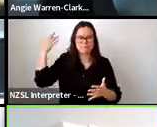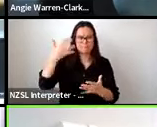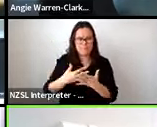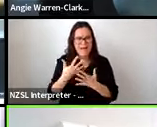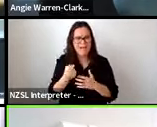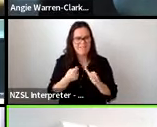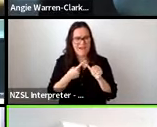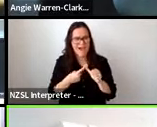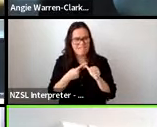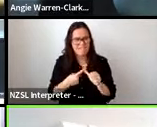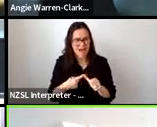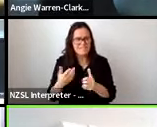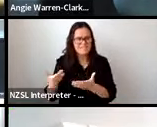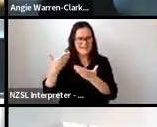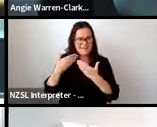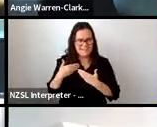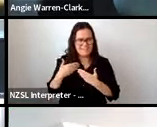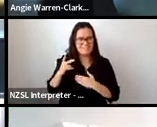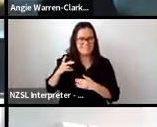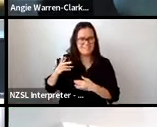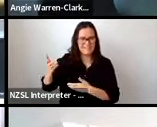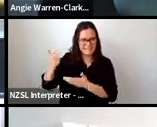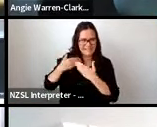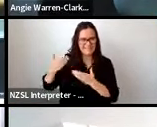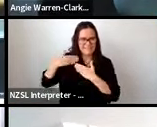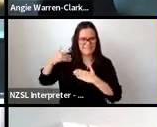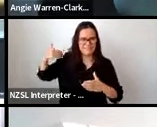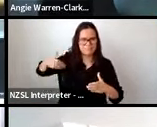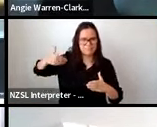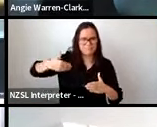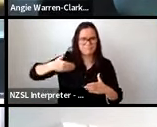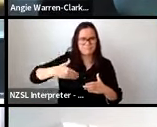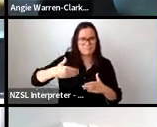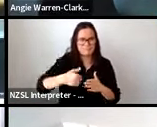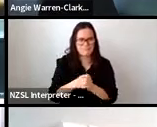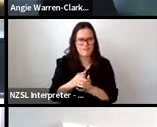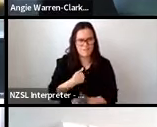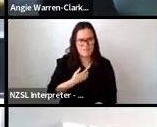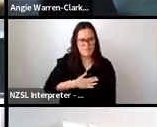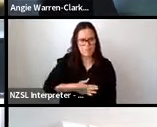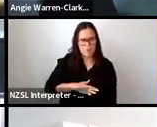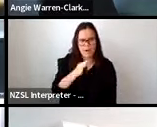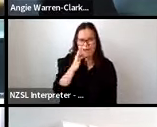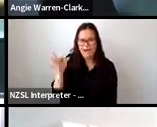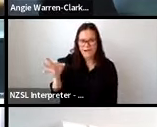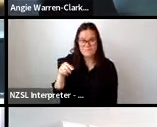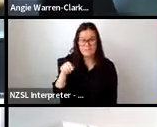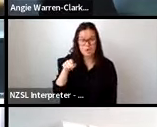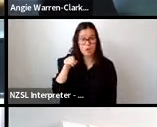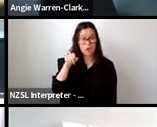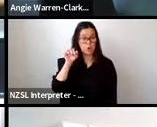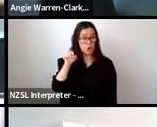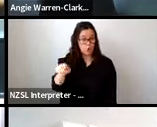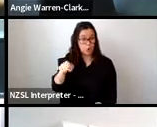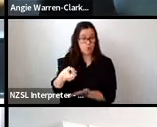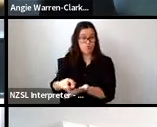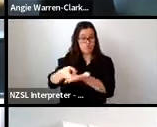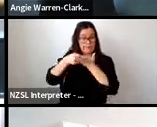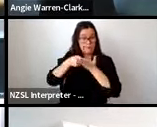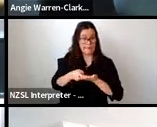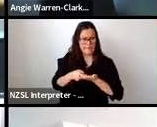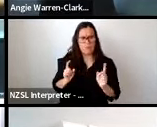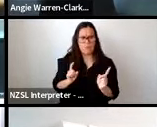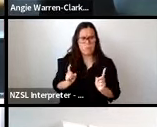has been. Yes. So I'm just wondering what your recommendation to this select committee would be about